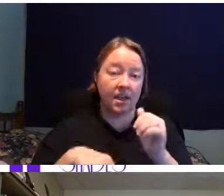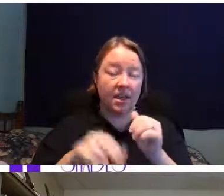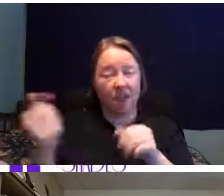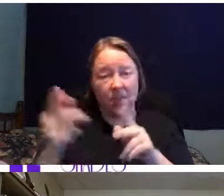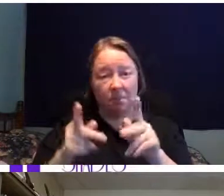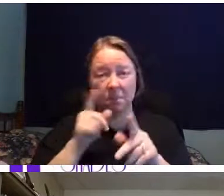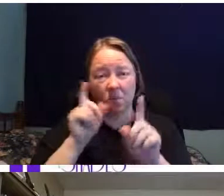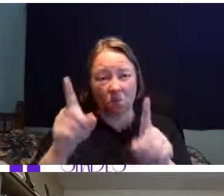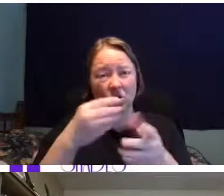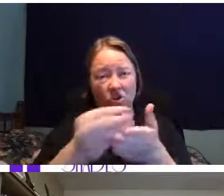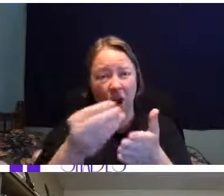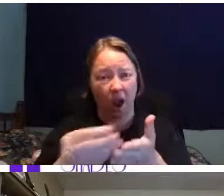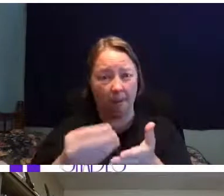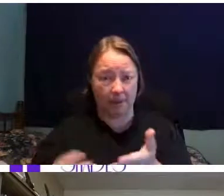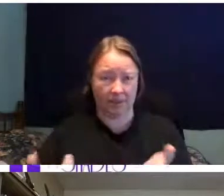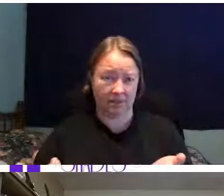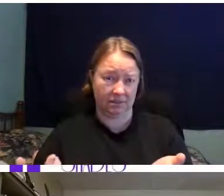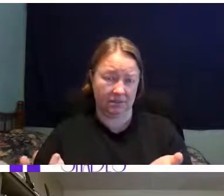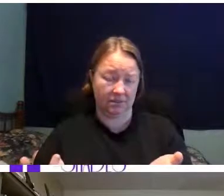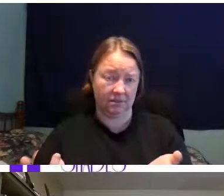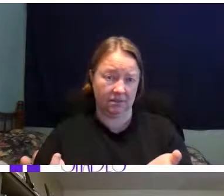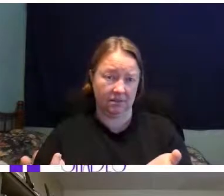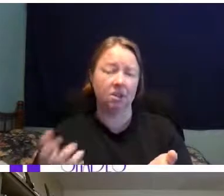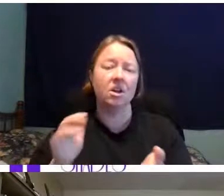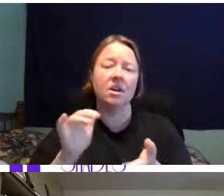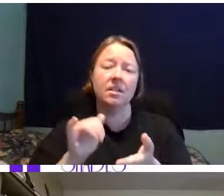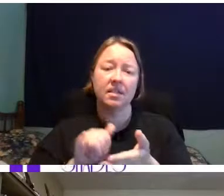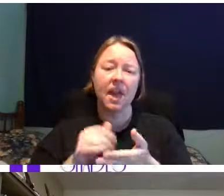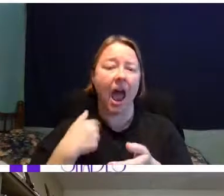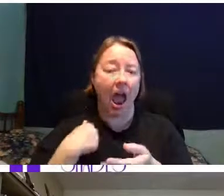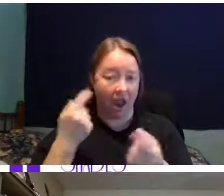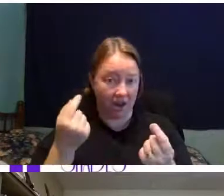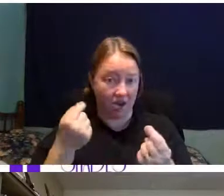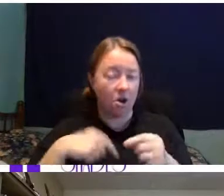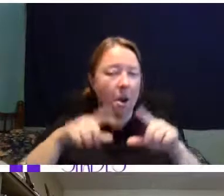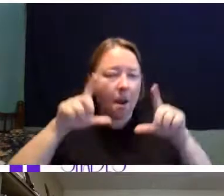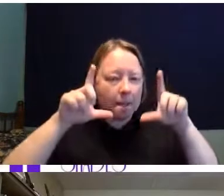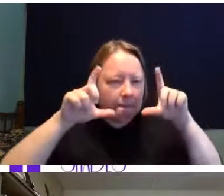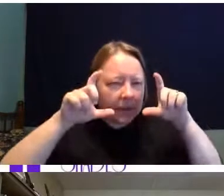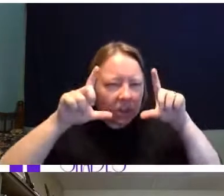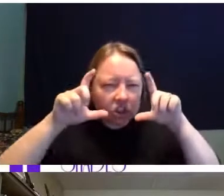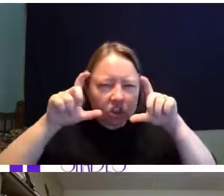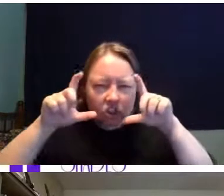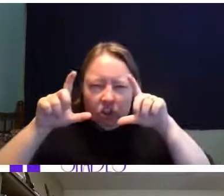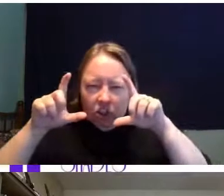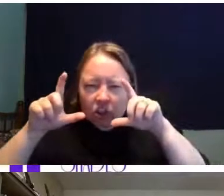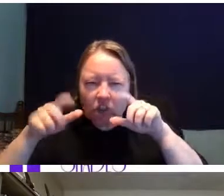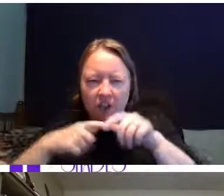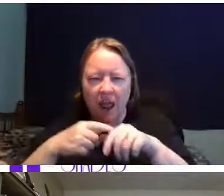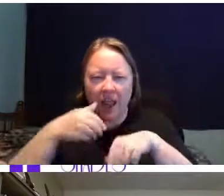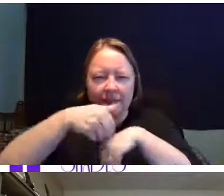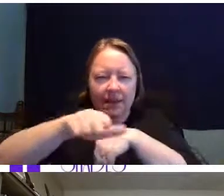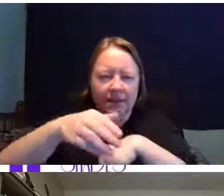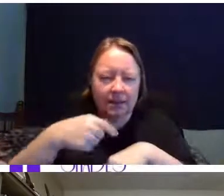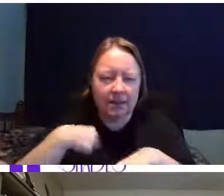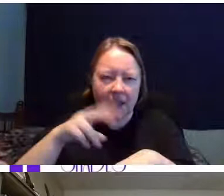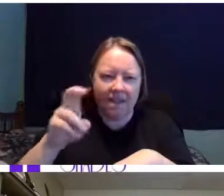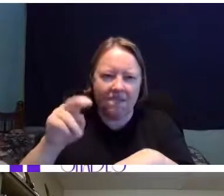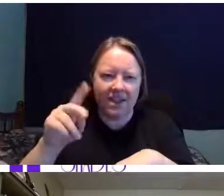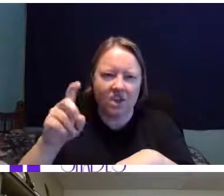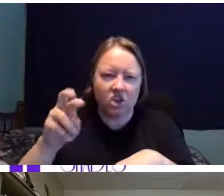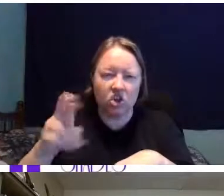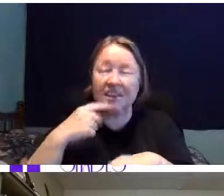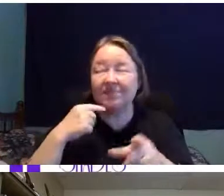the shopping center. So that's something that I take pictures, and right away, I'm sending my vendor pictures. Hey, this needs to be taken care